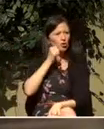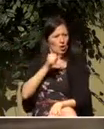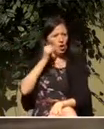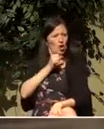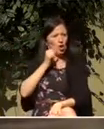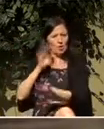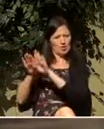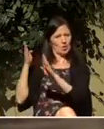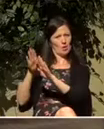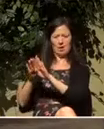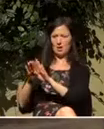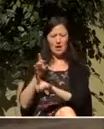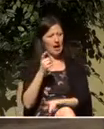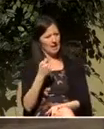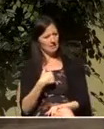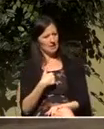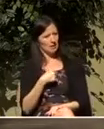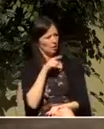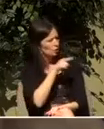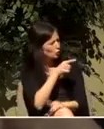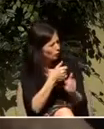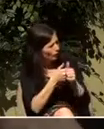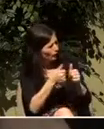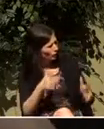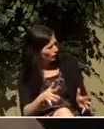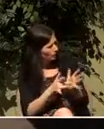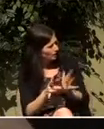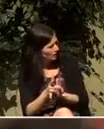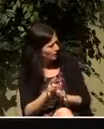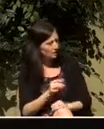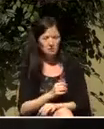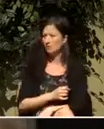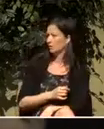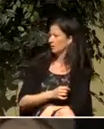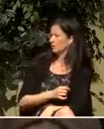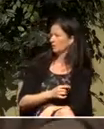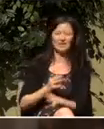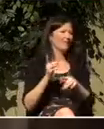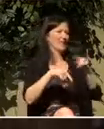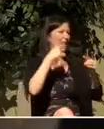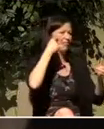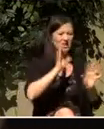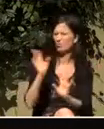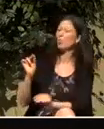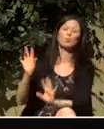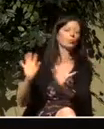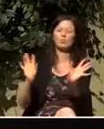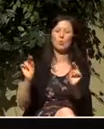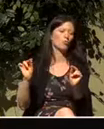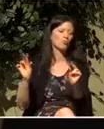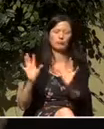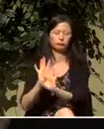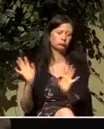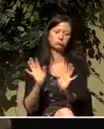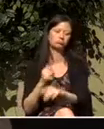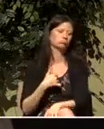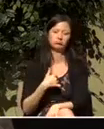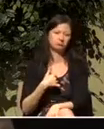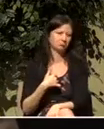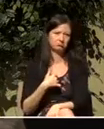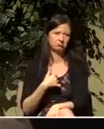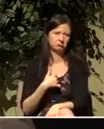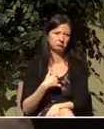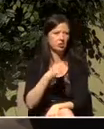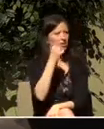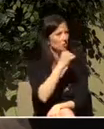me, "Are you a disciple of Jesus?" I didn't have any time to think, so I said, No, I'm not. She